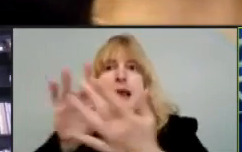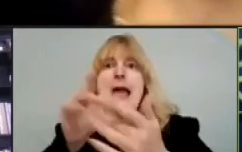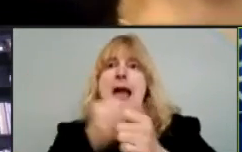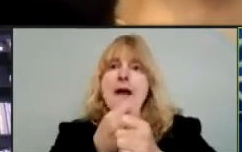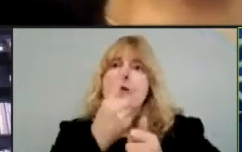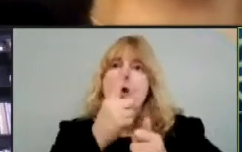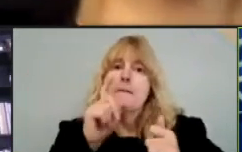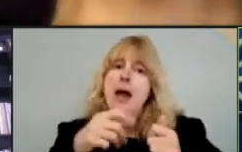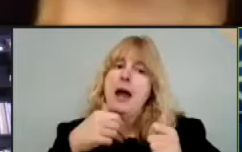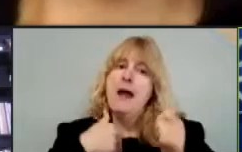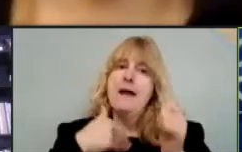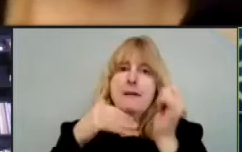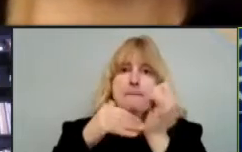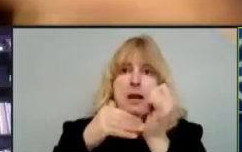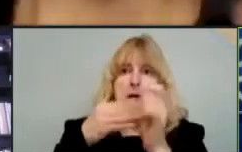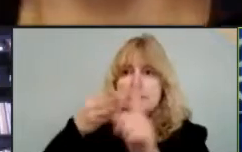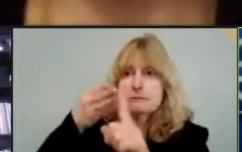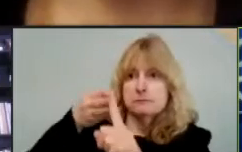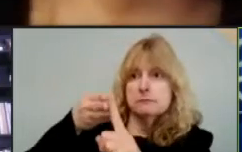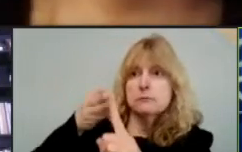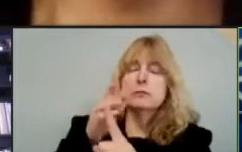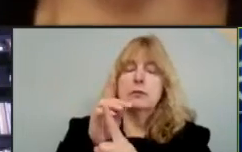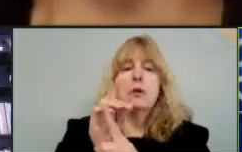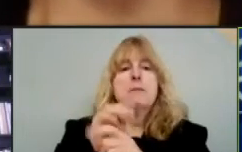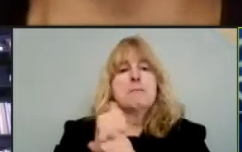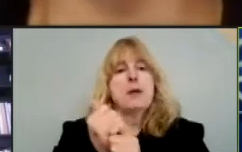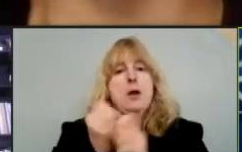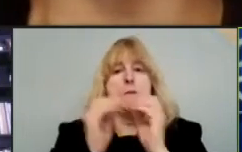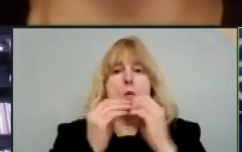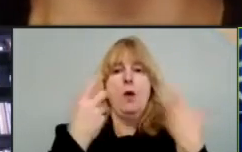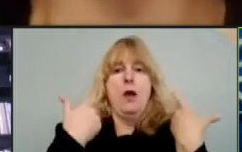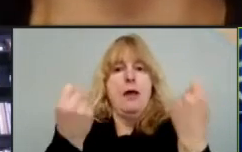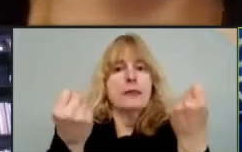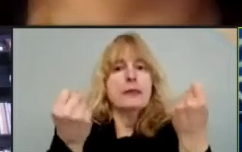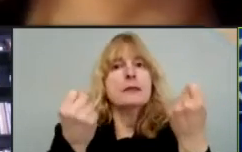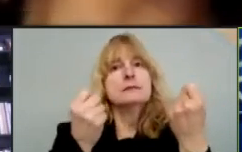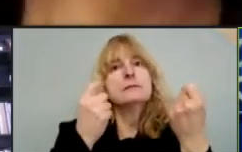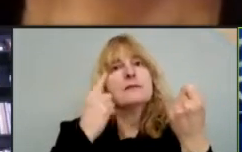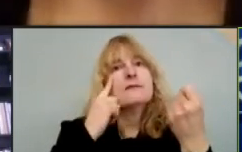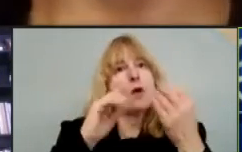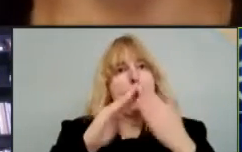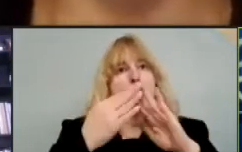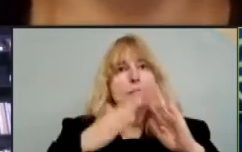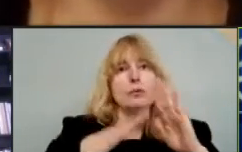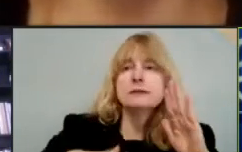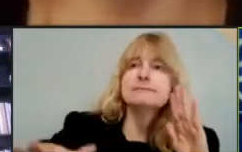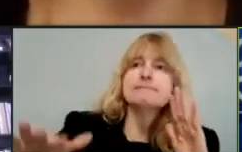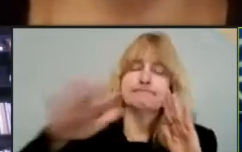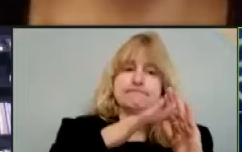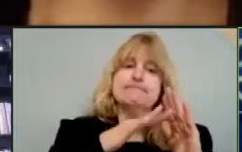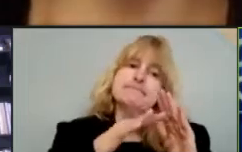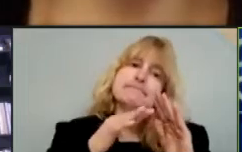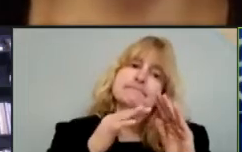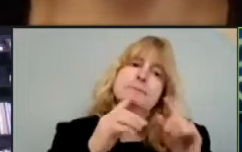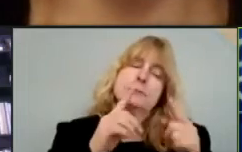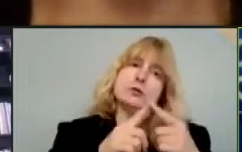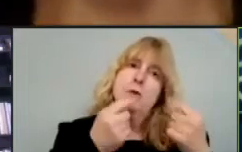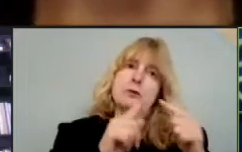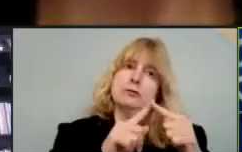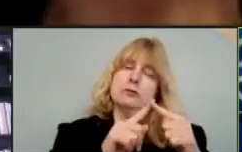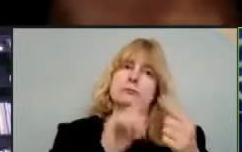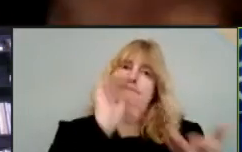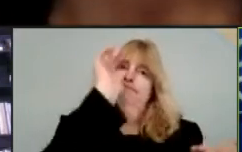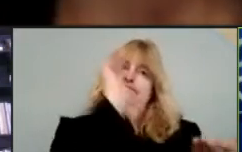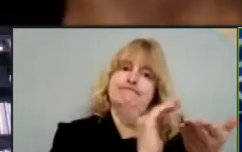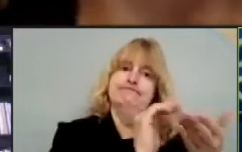make us healthier as a community overall, and certainly as a way to address COVID. So, but no one